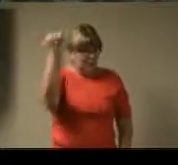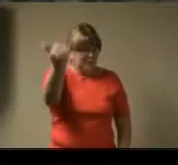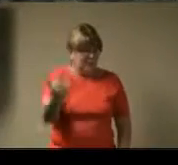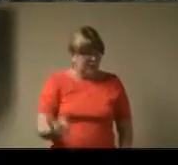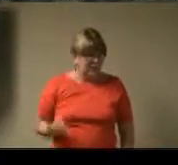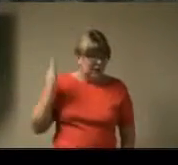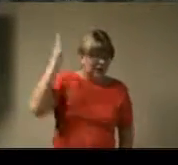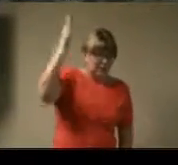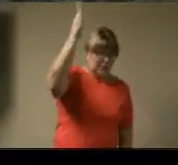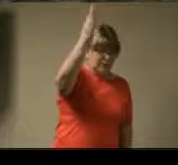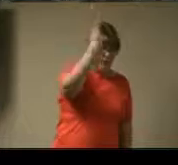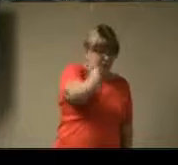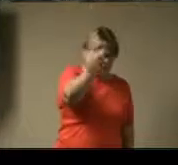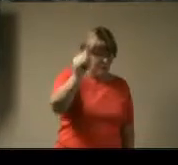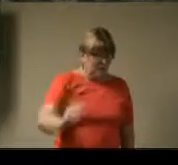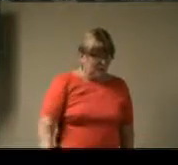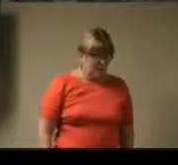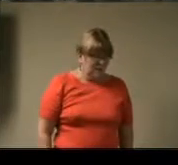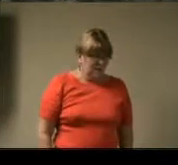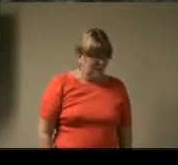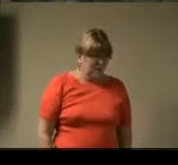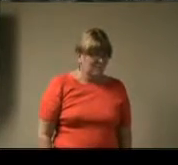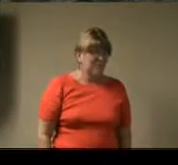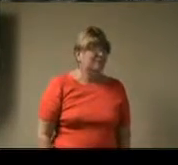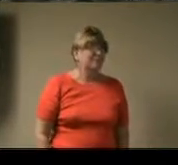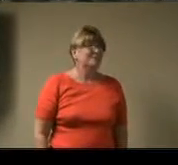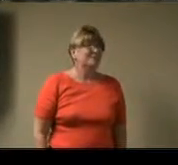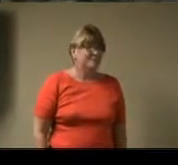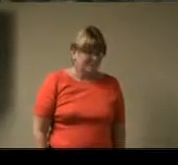who was and is and is to